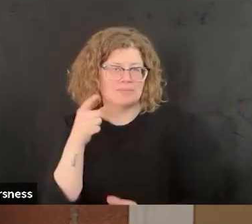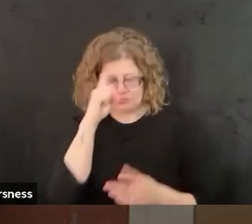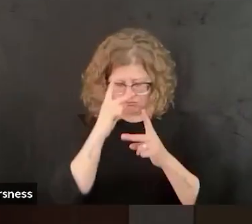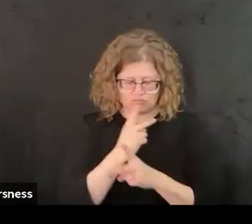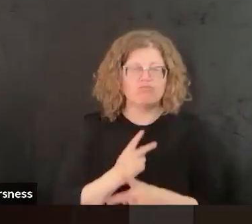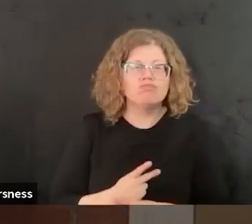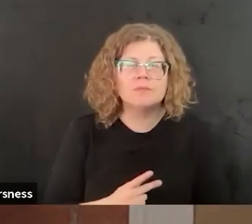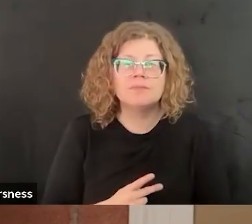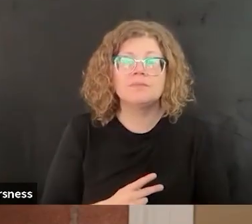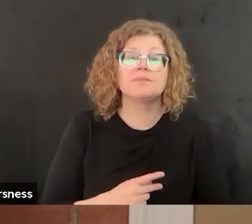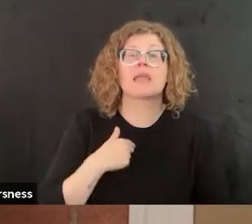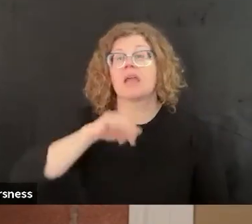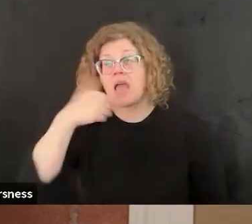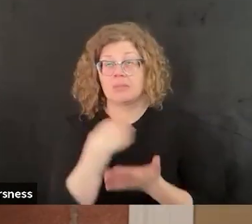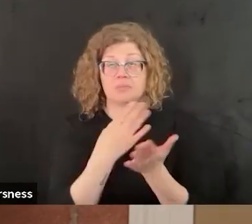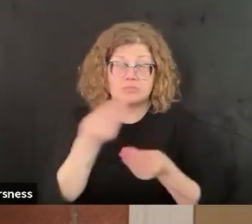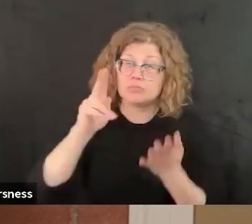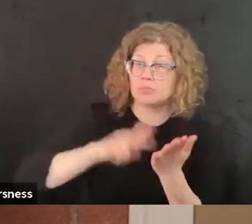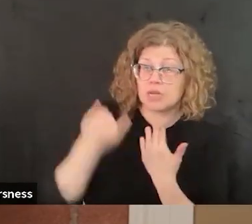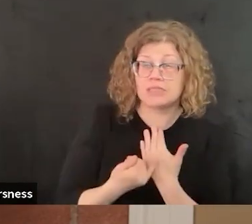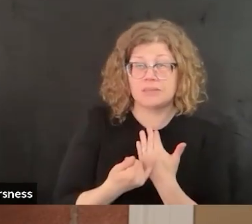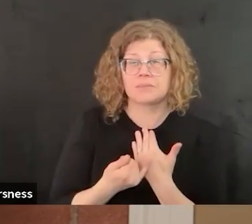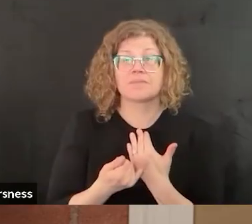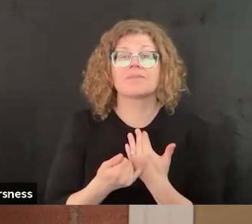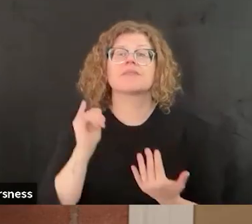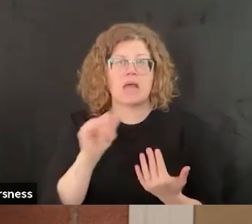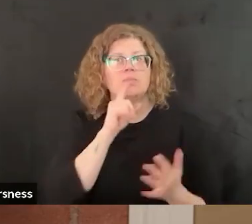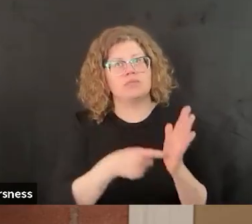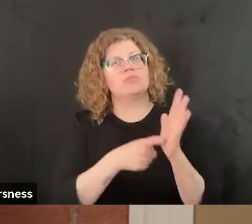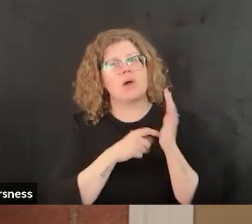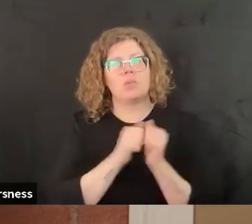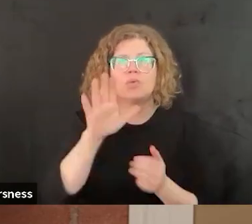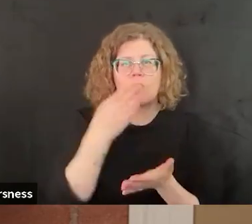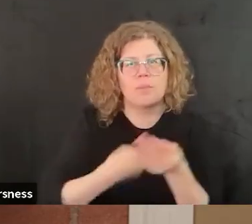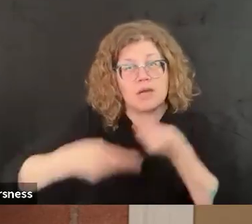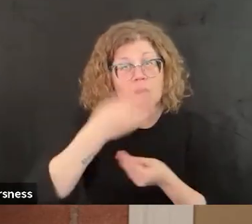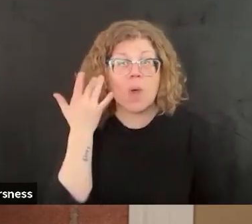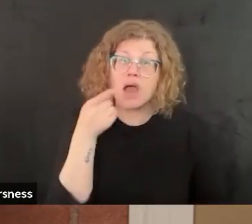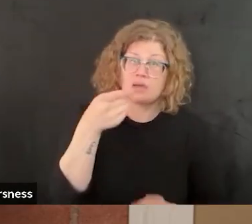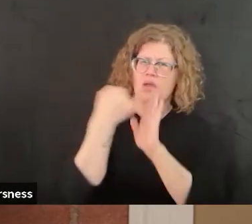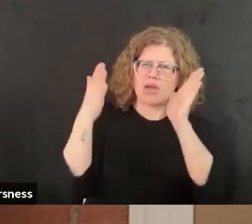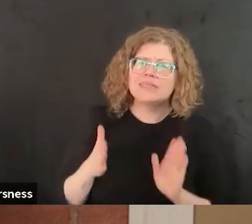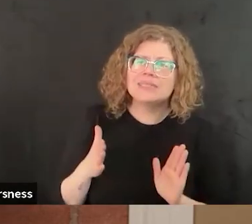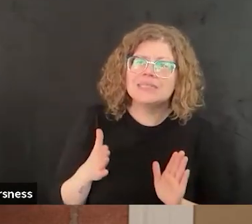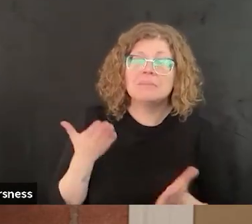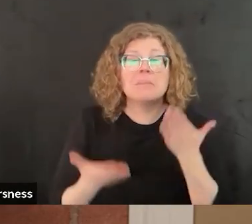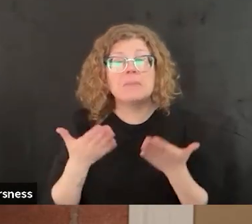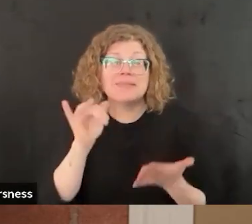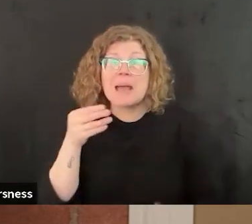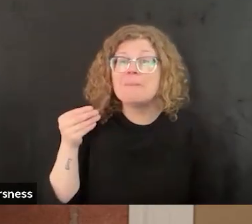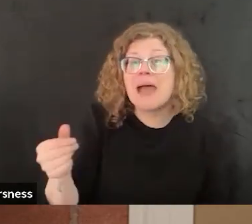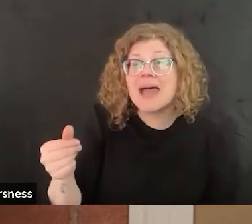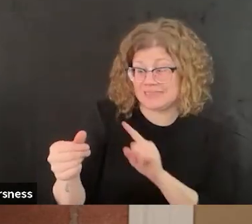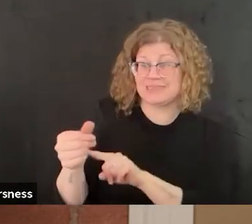on that time. There are other parts of your project that are included in your budget that you as an artist might get